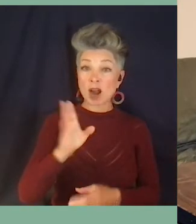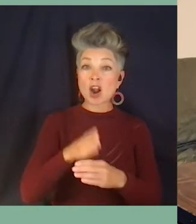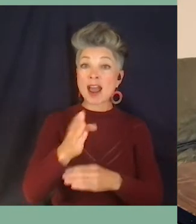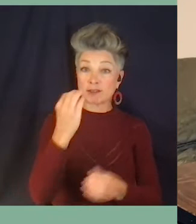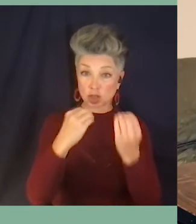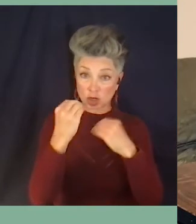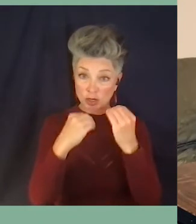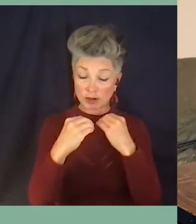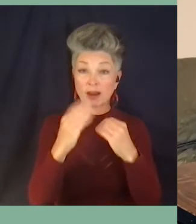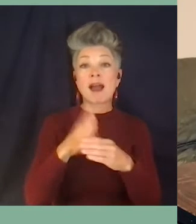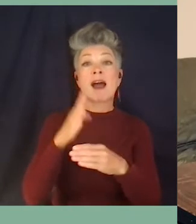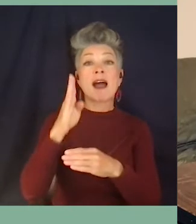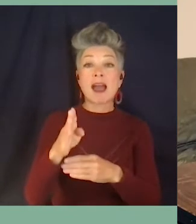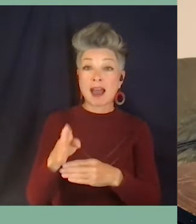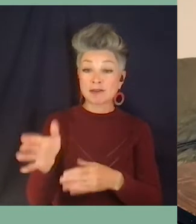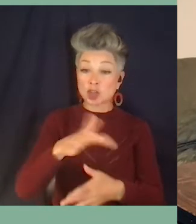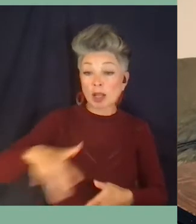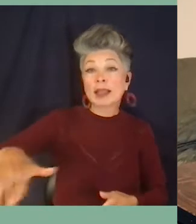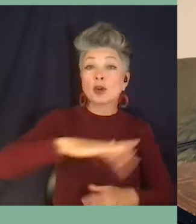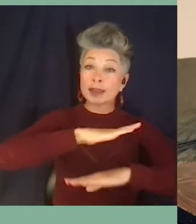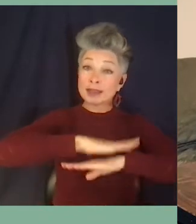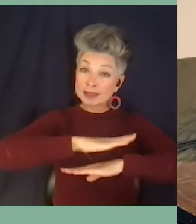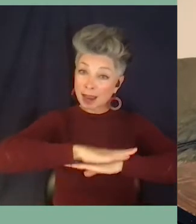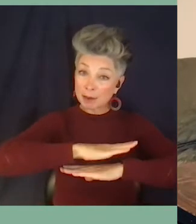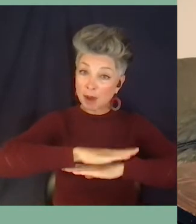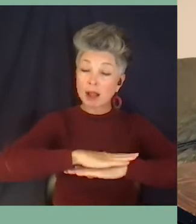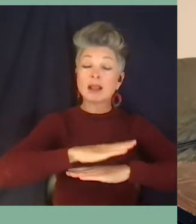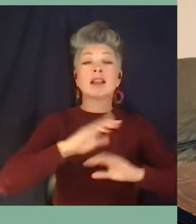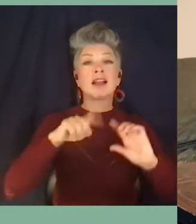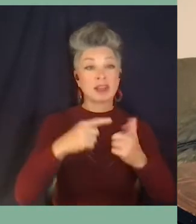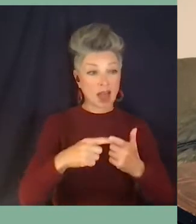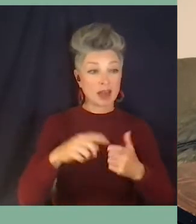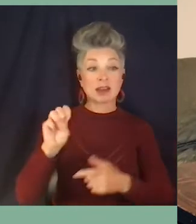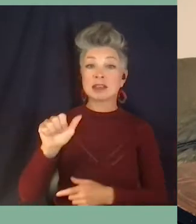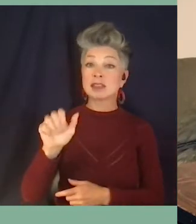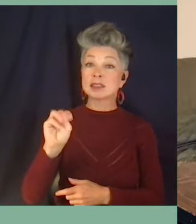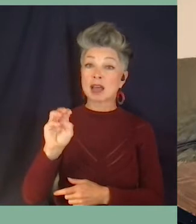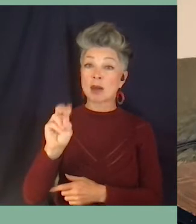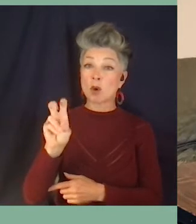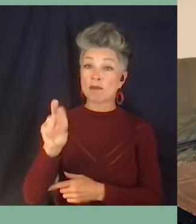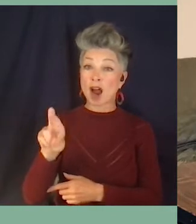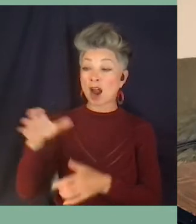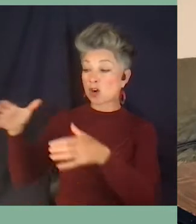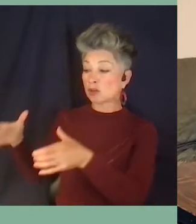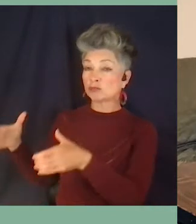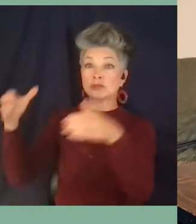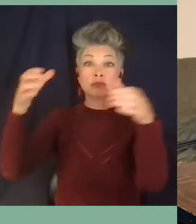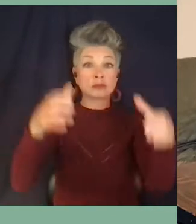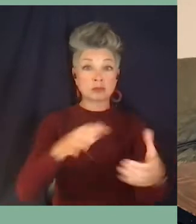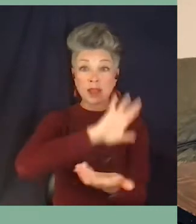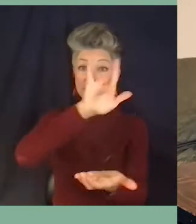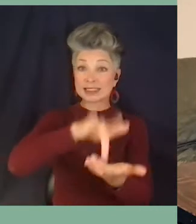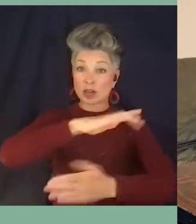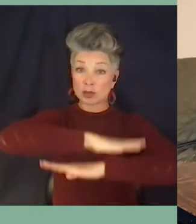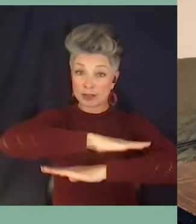After clearing the supper table, the samovar is put in the center and the whole